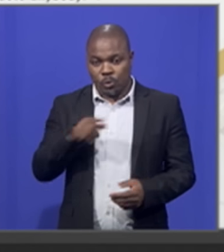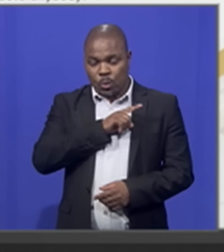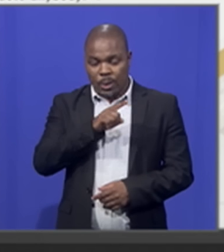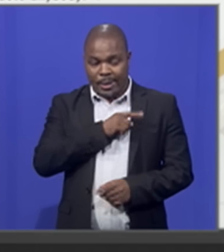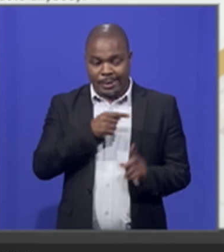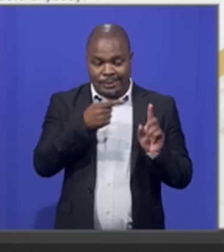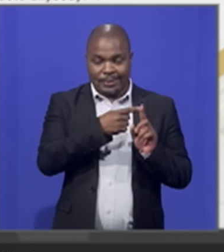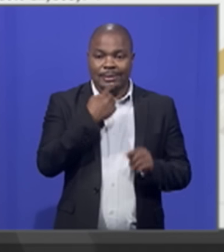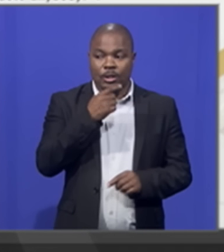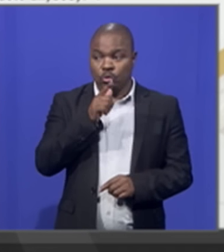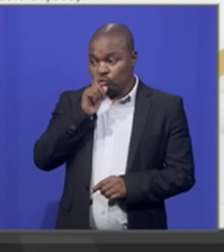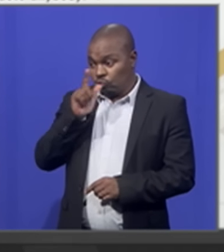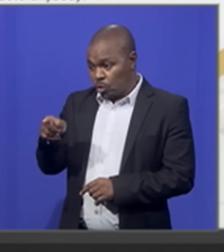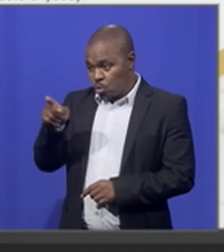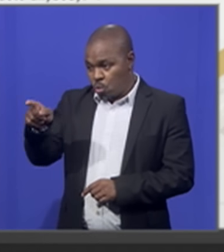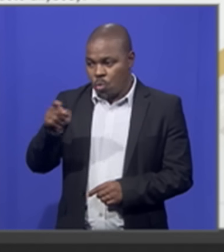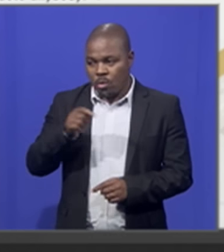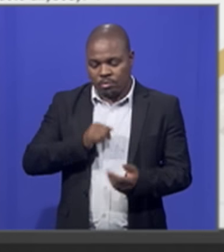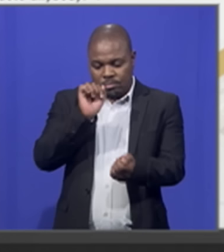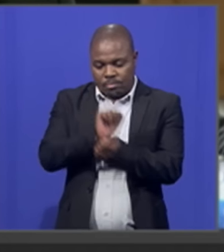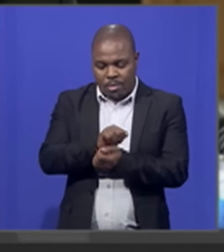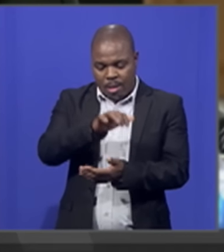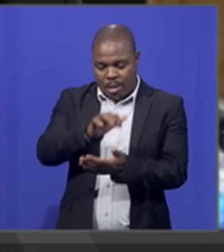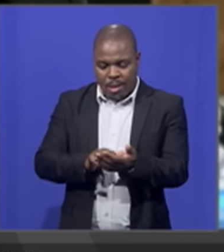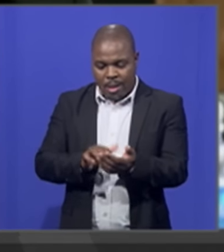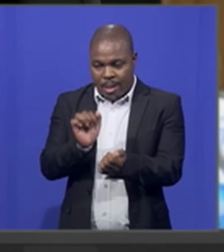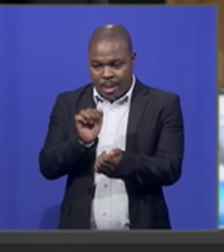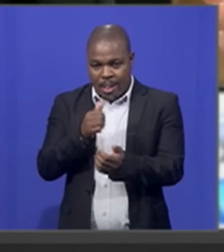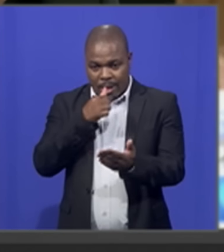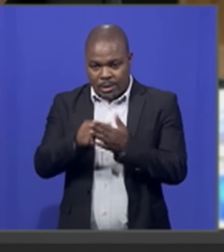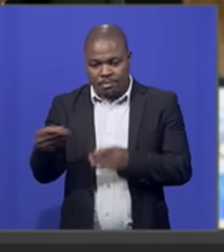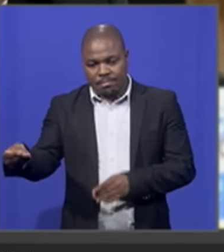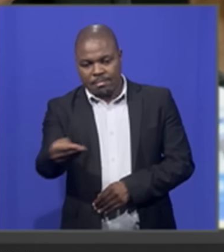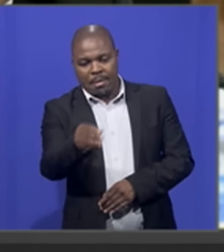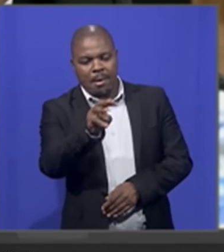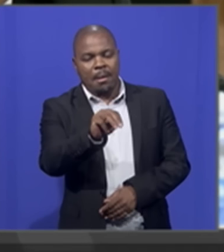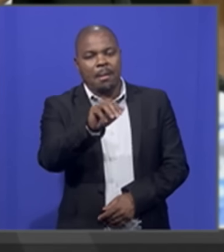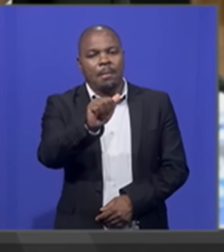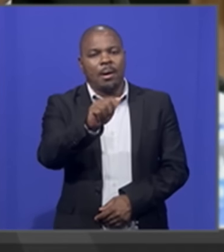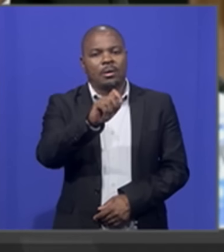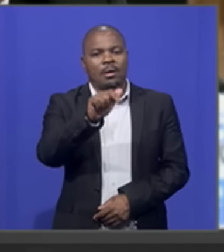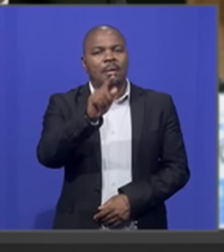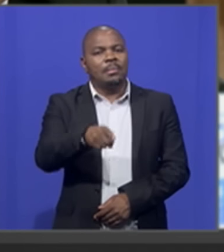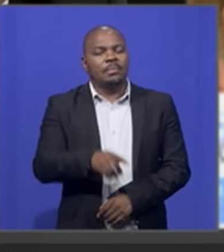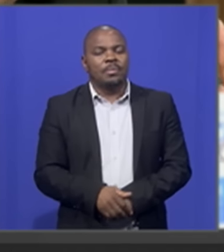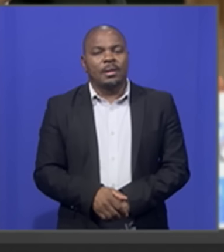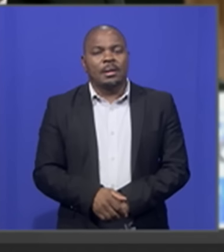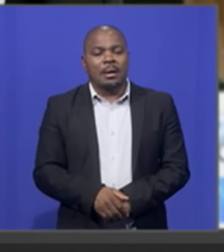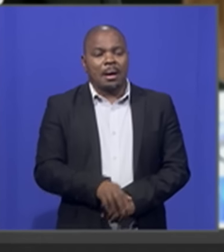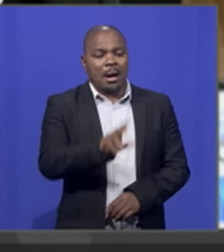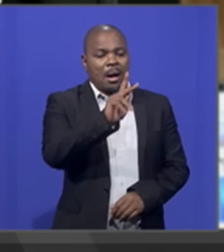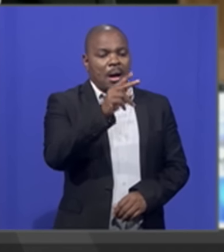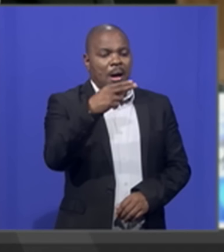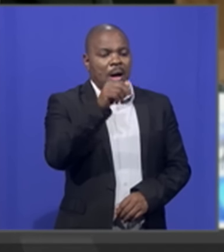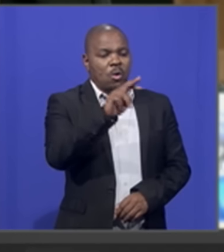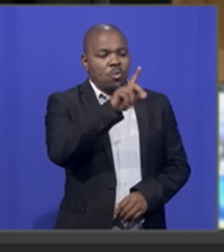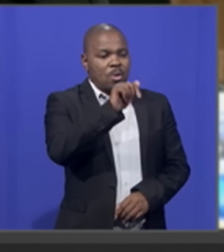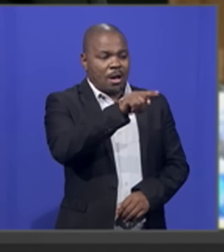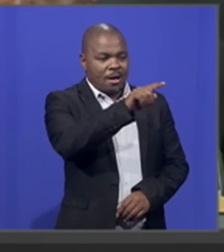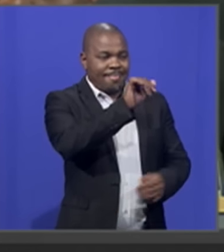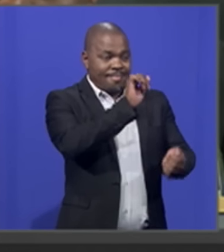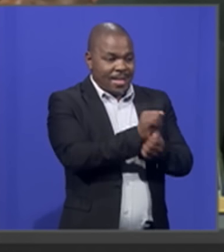that he told you to forward the warrant to Mr. Matlala? Komishene e šetše e kwele gore go golegwa ga Kaula e be e le tšhomišo mpe